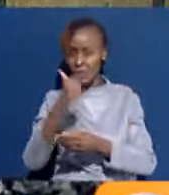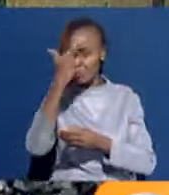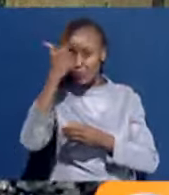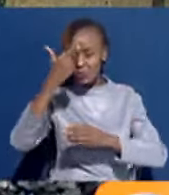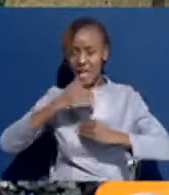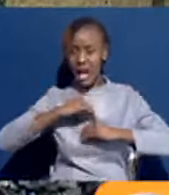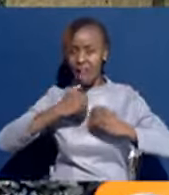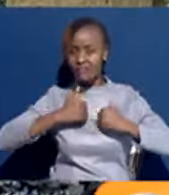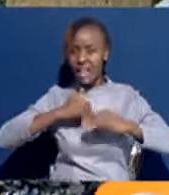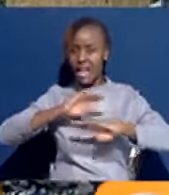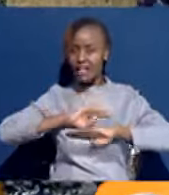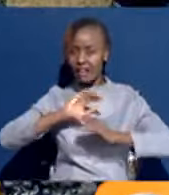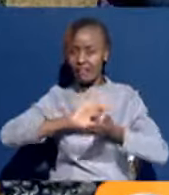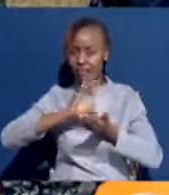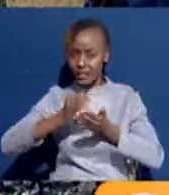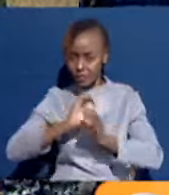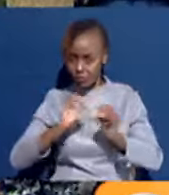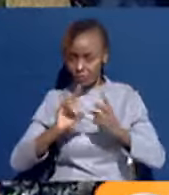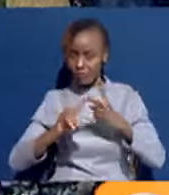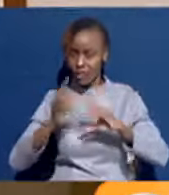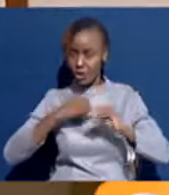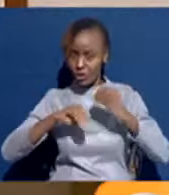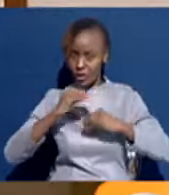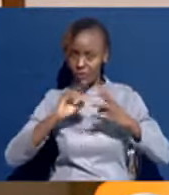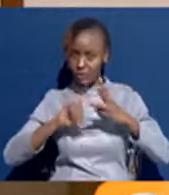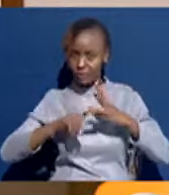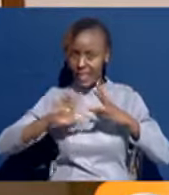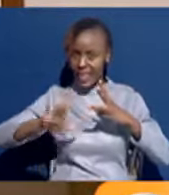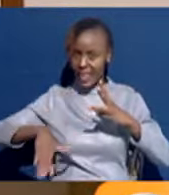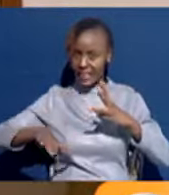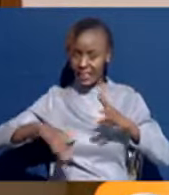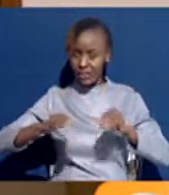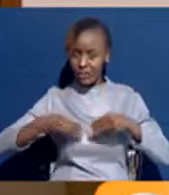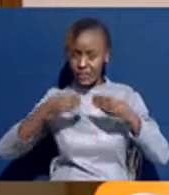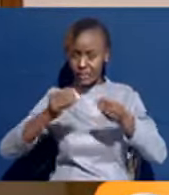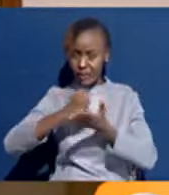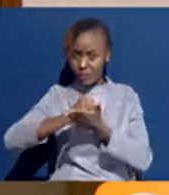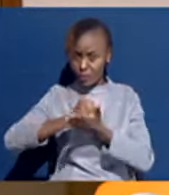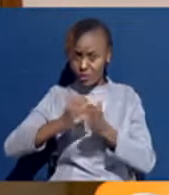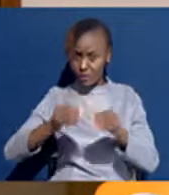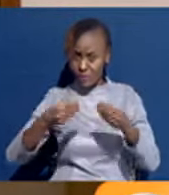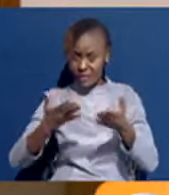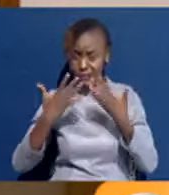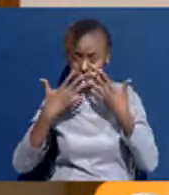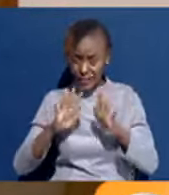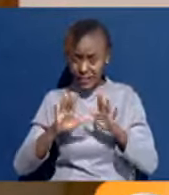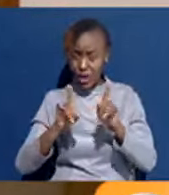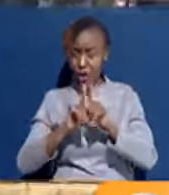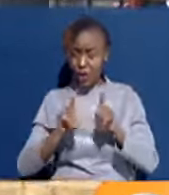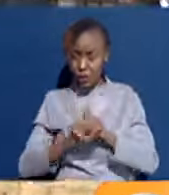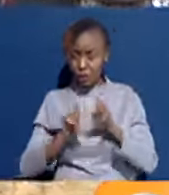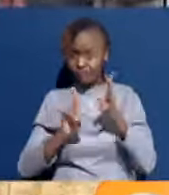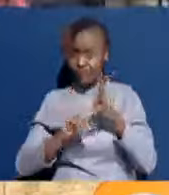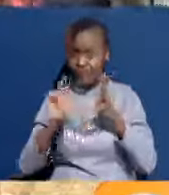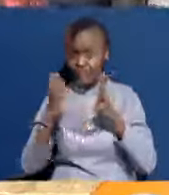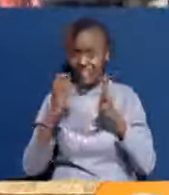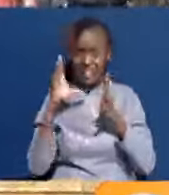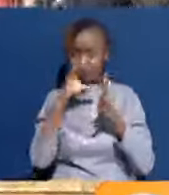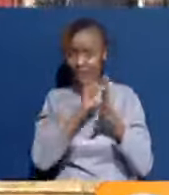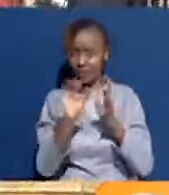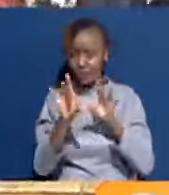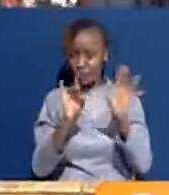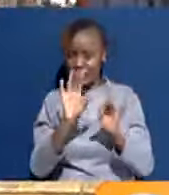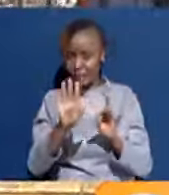Department, corruption, delay in delivery of the produced passports, and subtenants failing to collect their